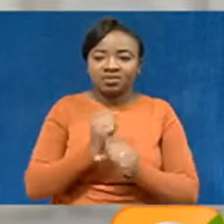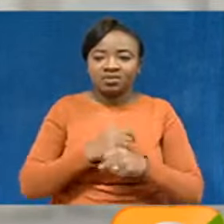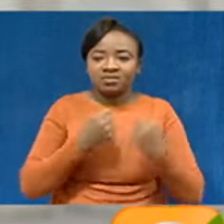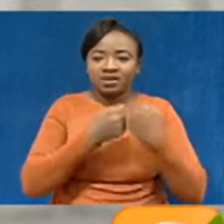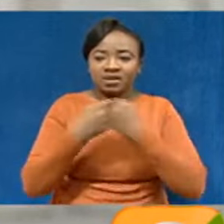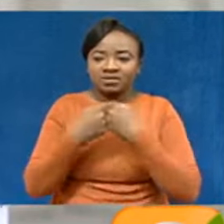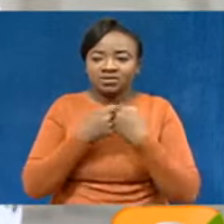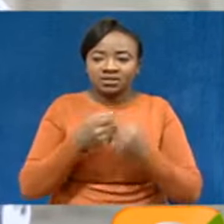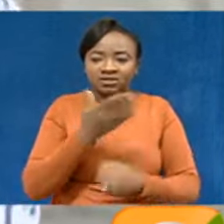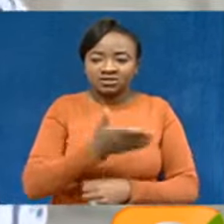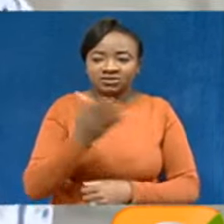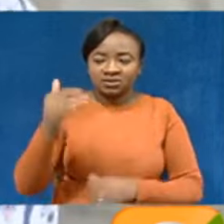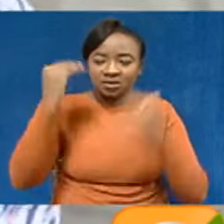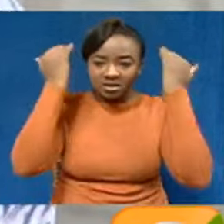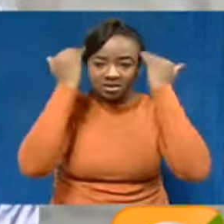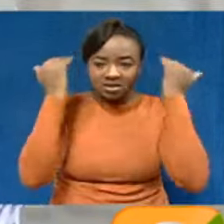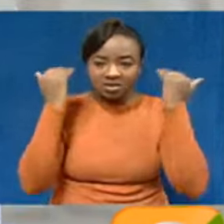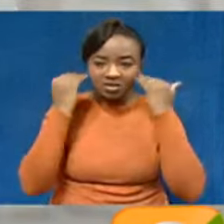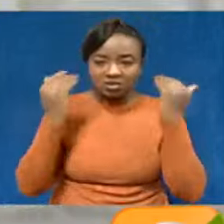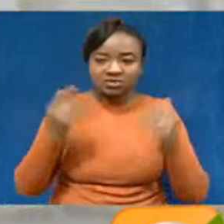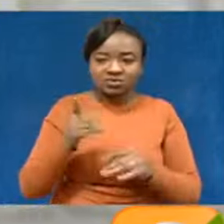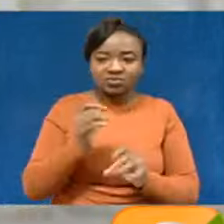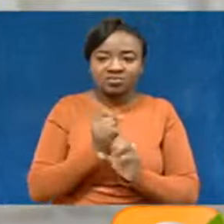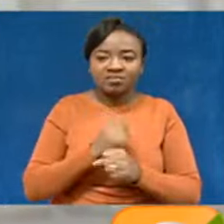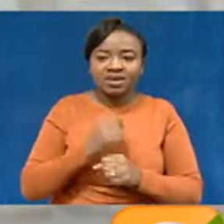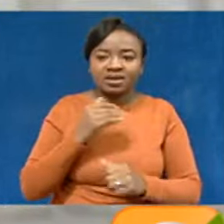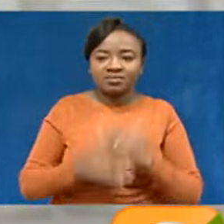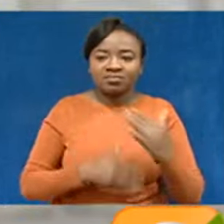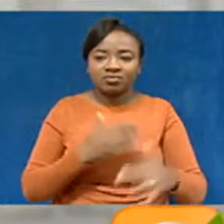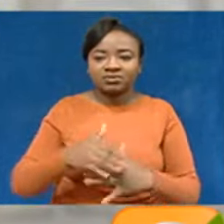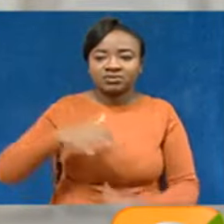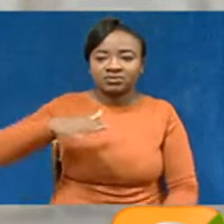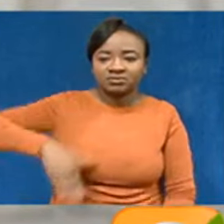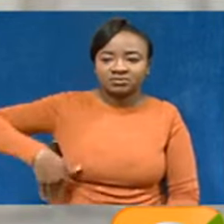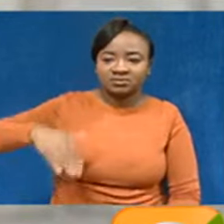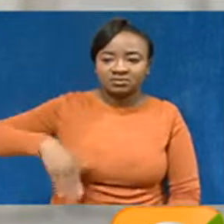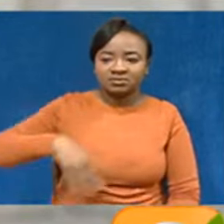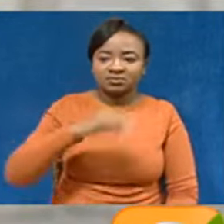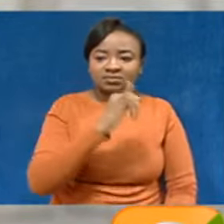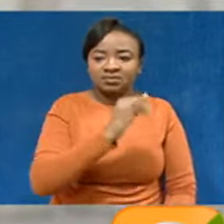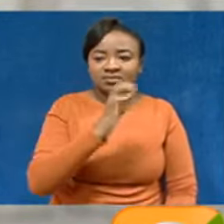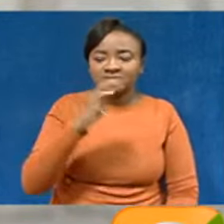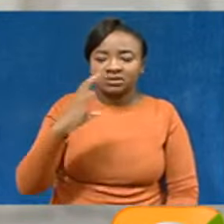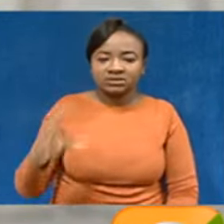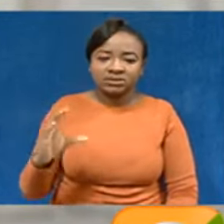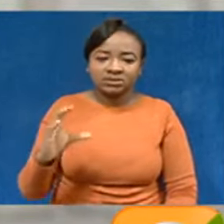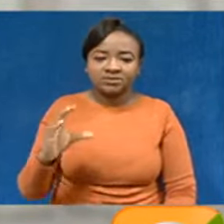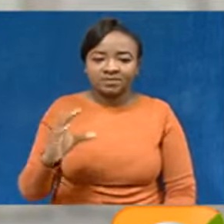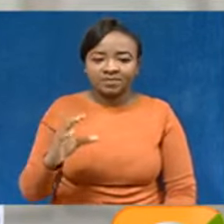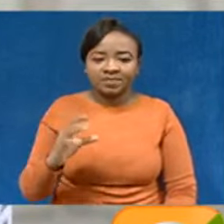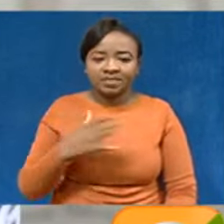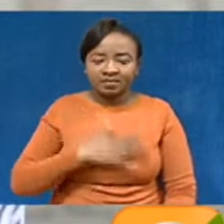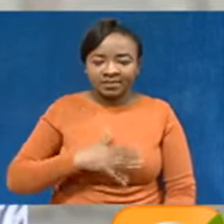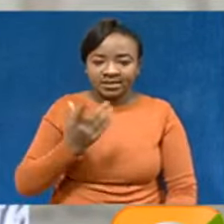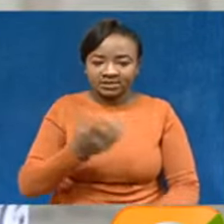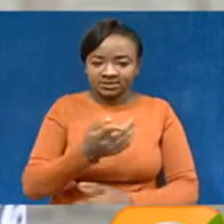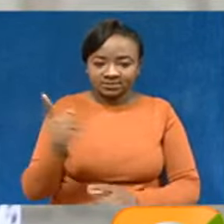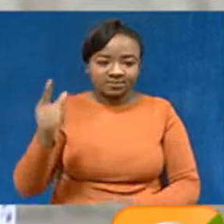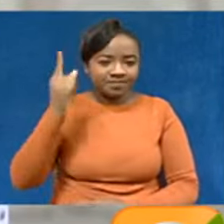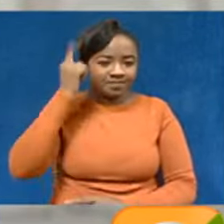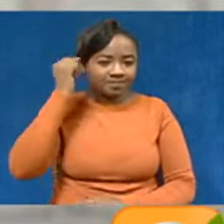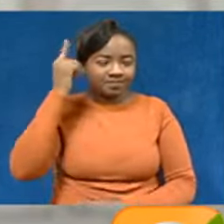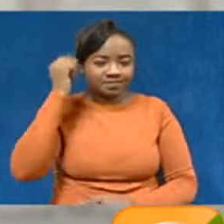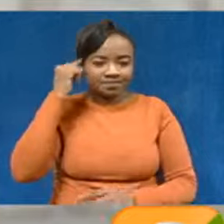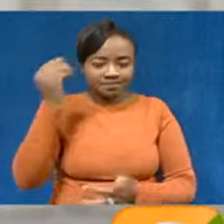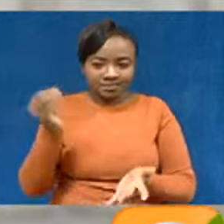having a selection panel for IEBC, to rethink their minds